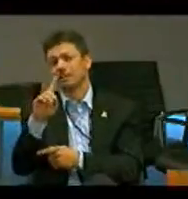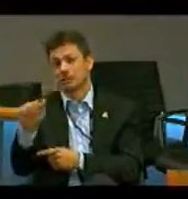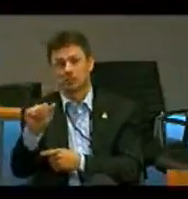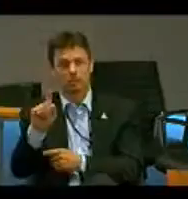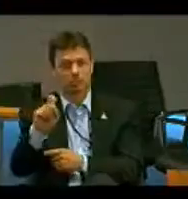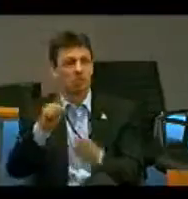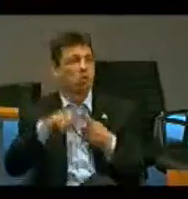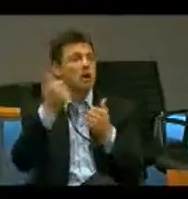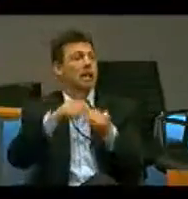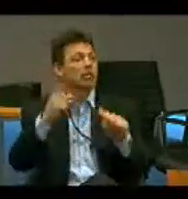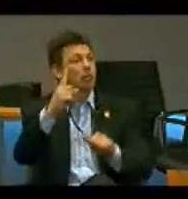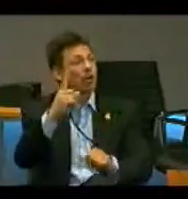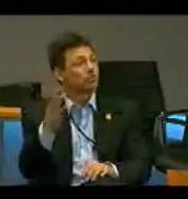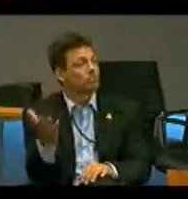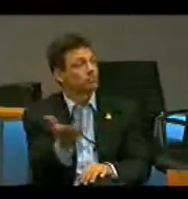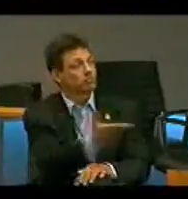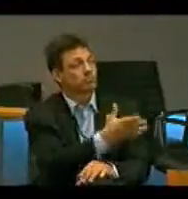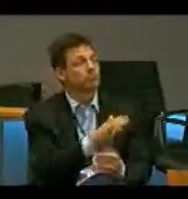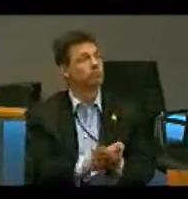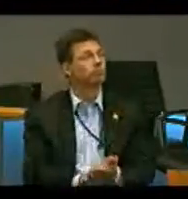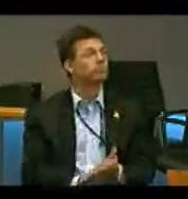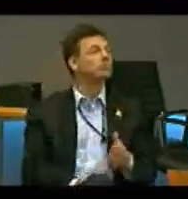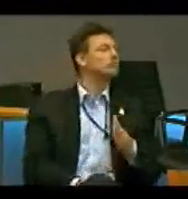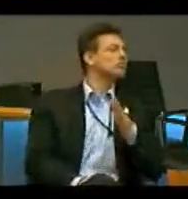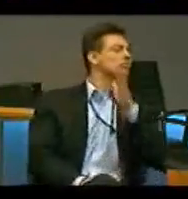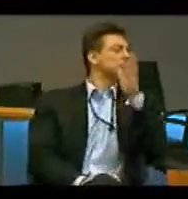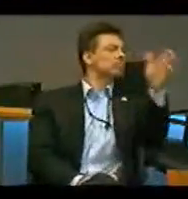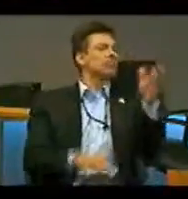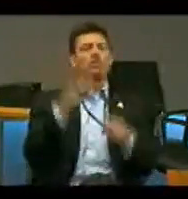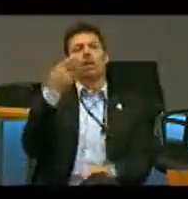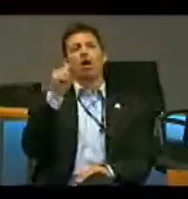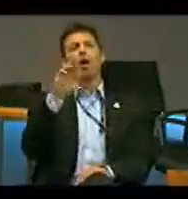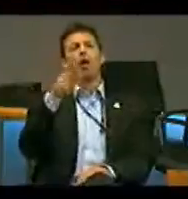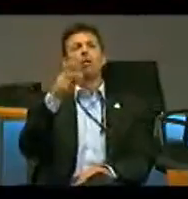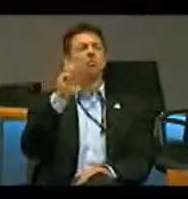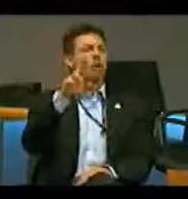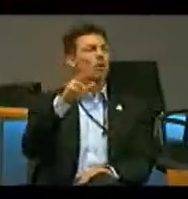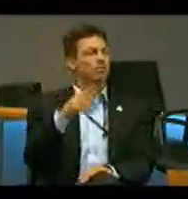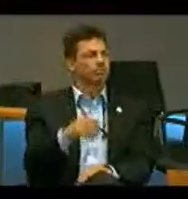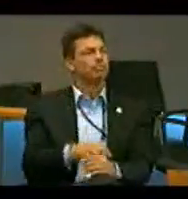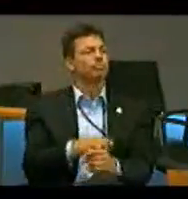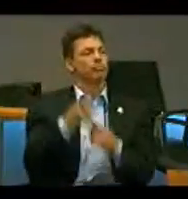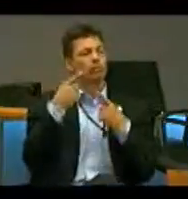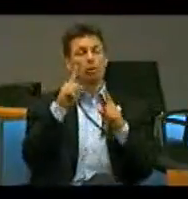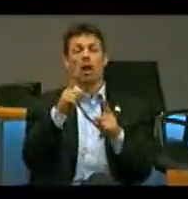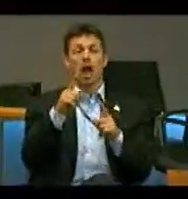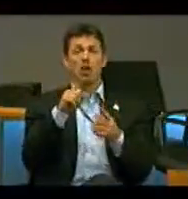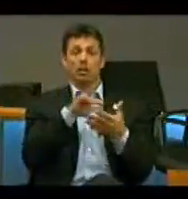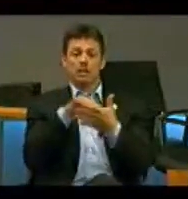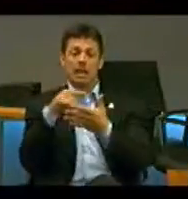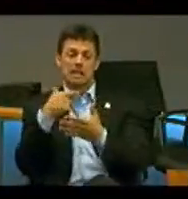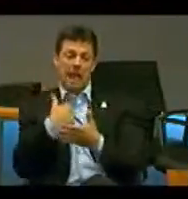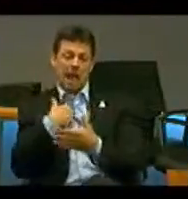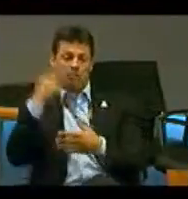To anyone. Commissioner, I deeply appreciate your question. While the studies I'm aware of examine the implementation